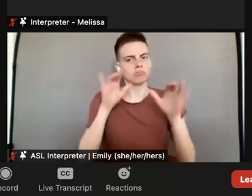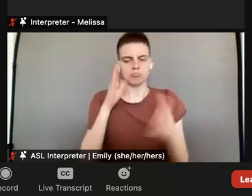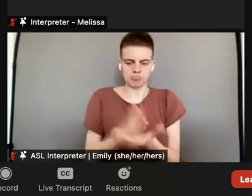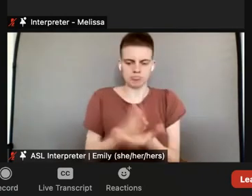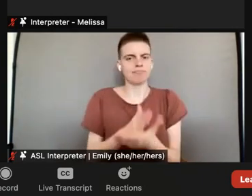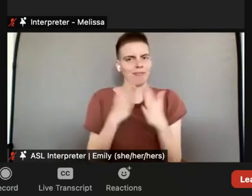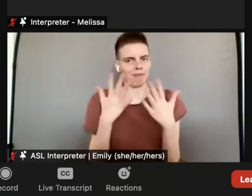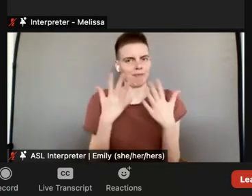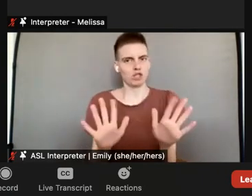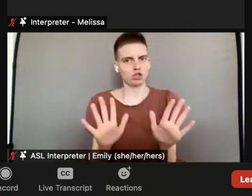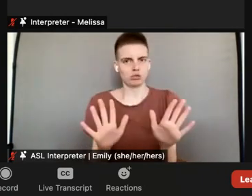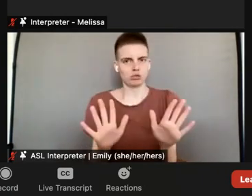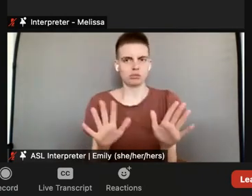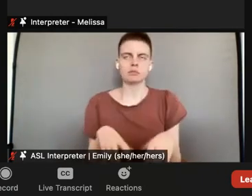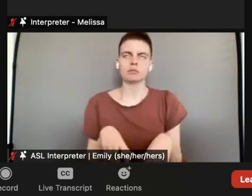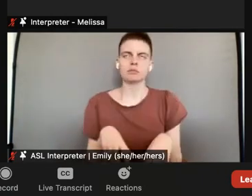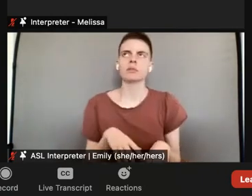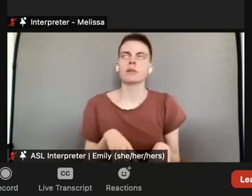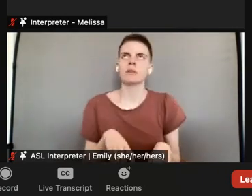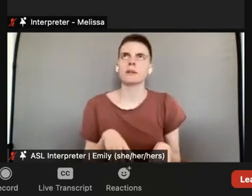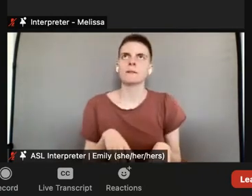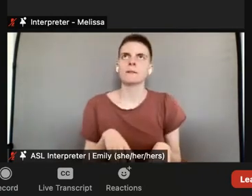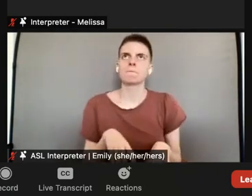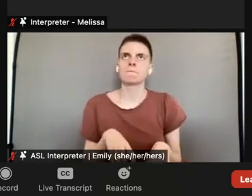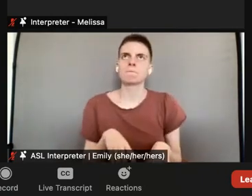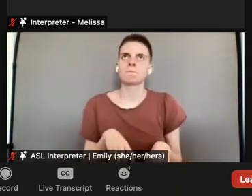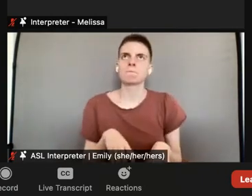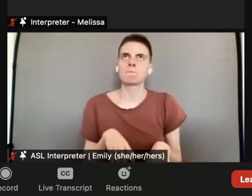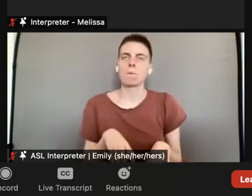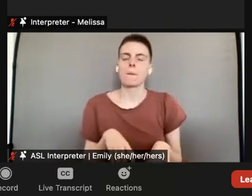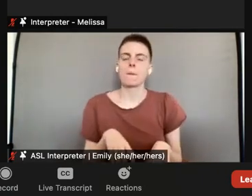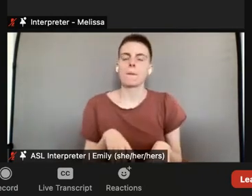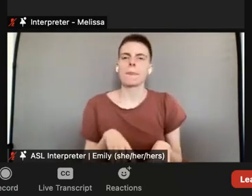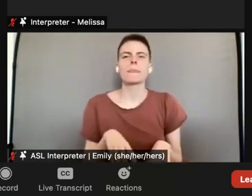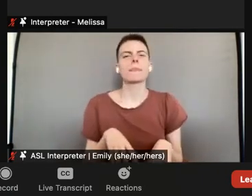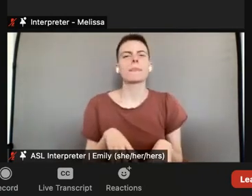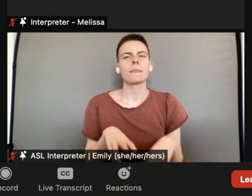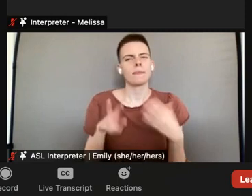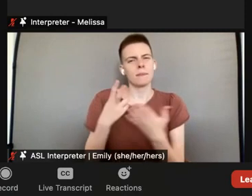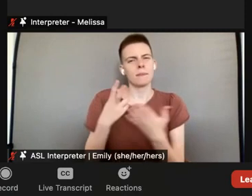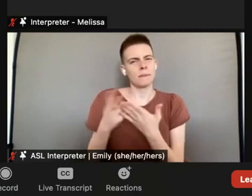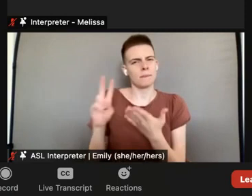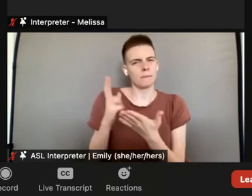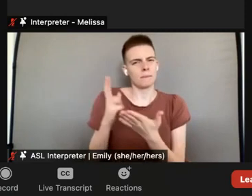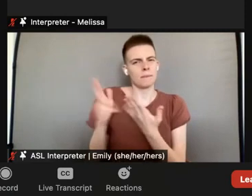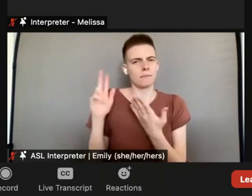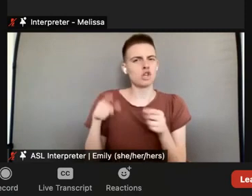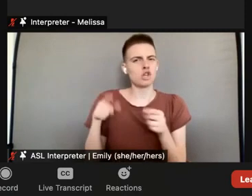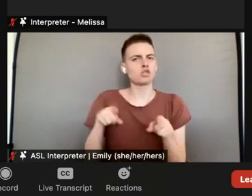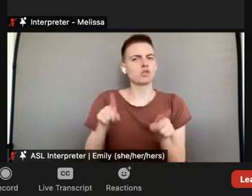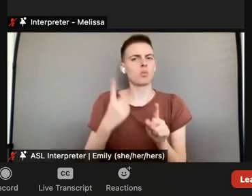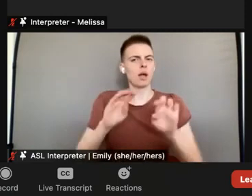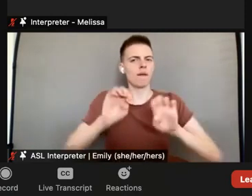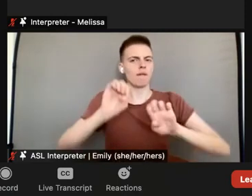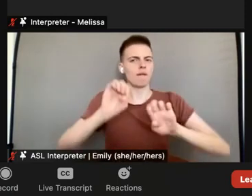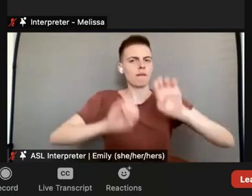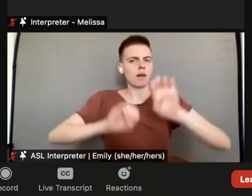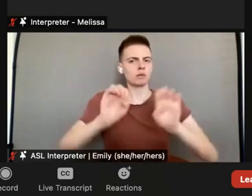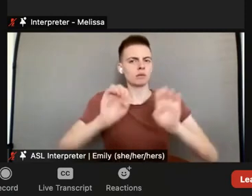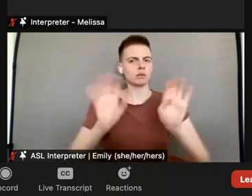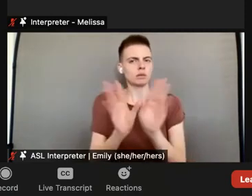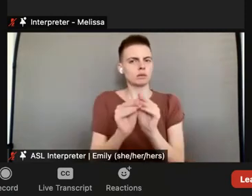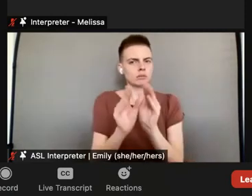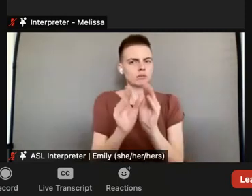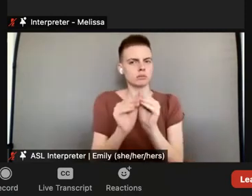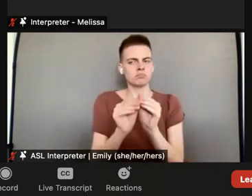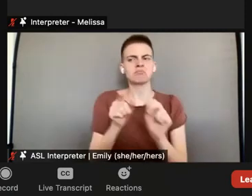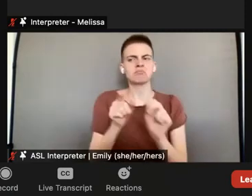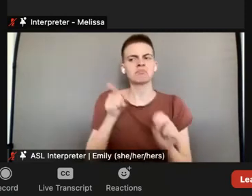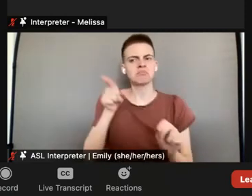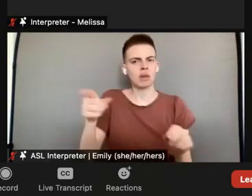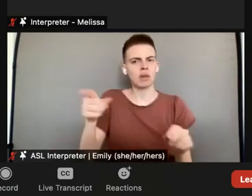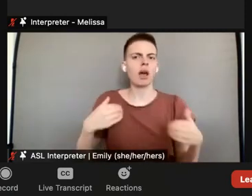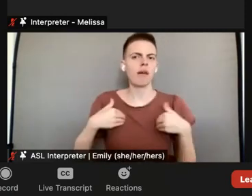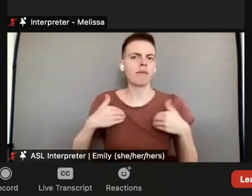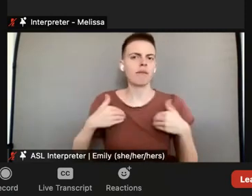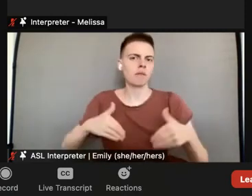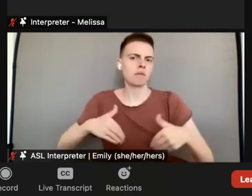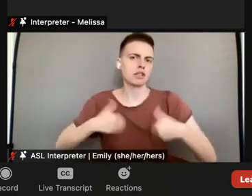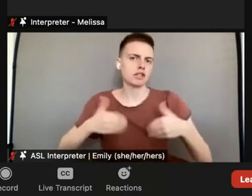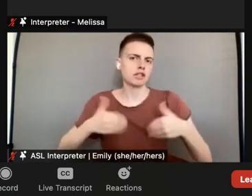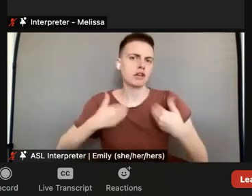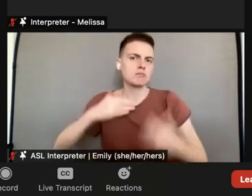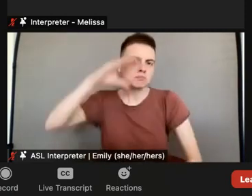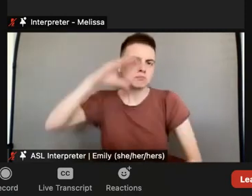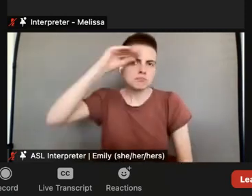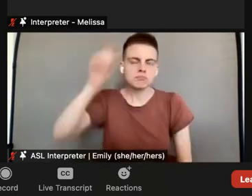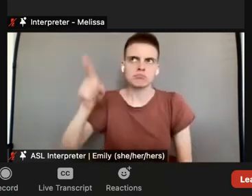few weeks ago in an evaluation session, there was a young guy, a really